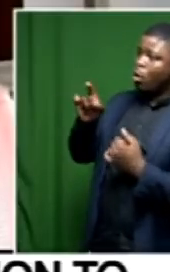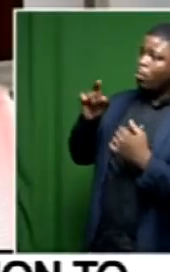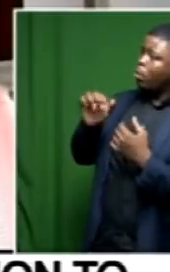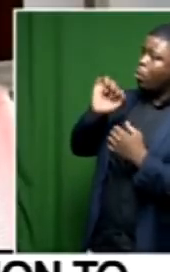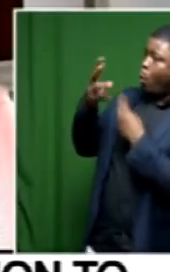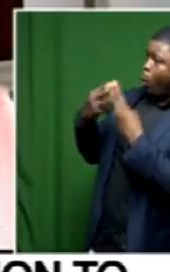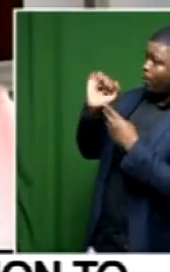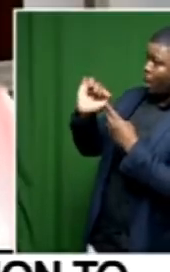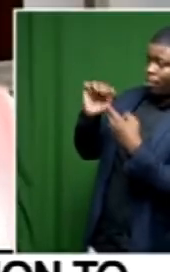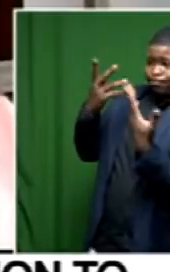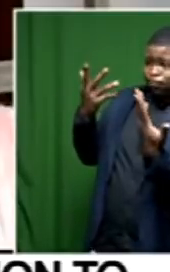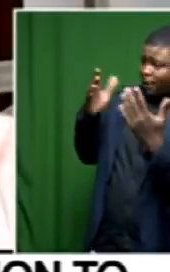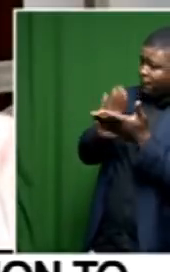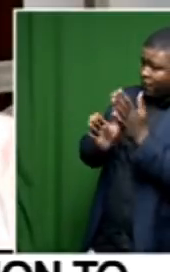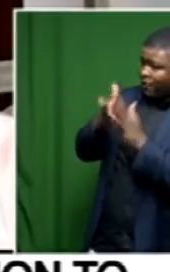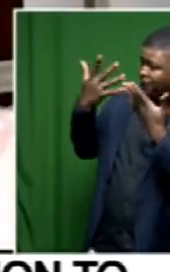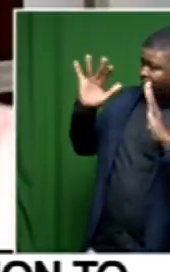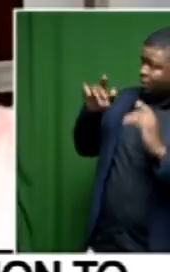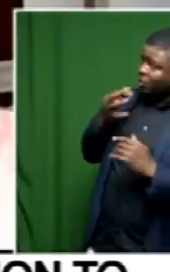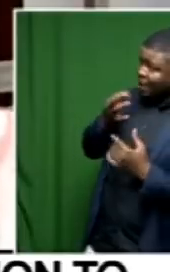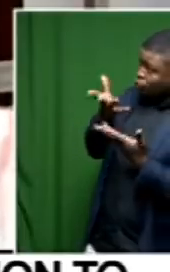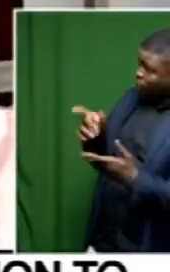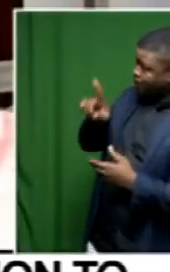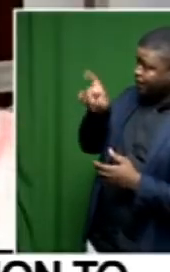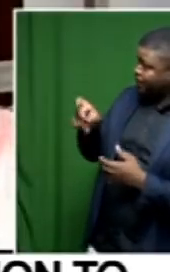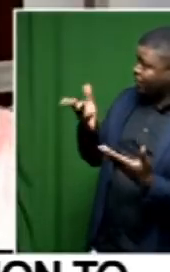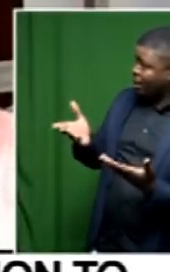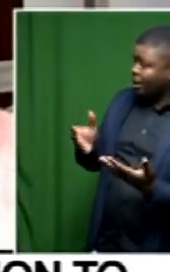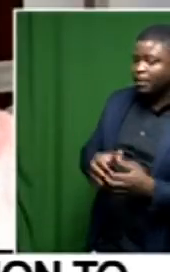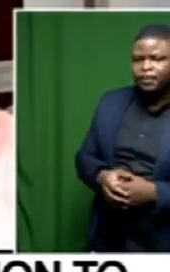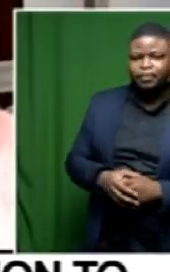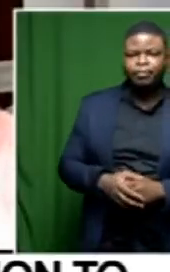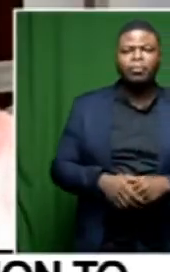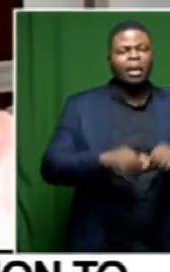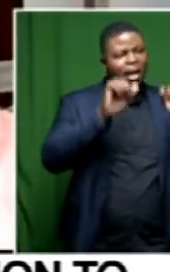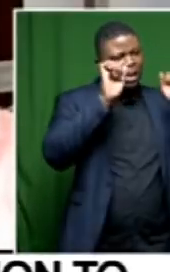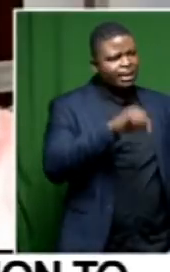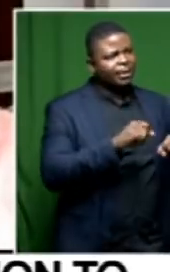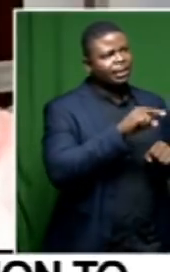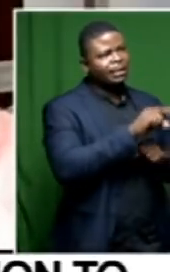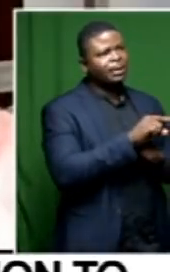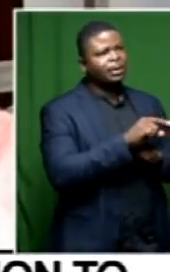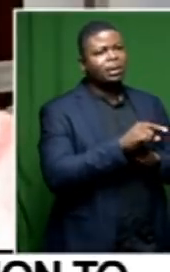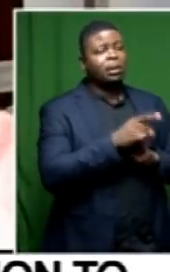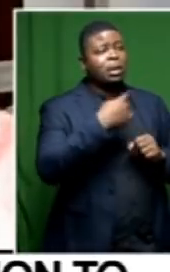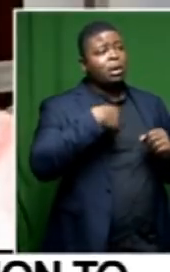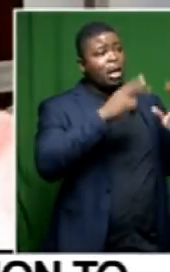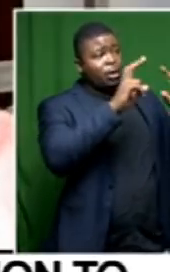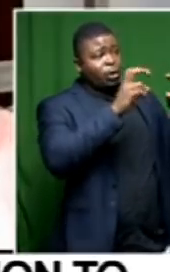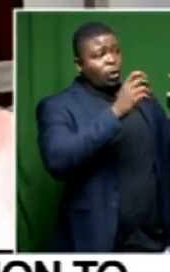this regard? Yes, Sakina, remember the issue that was brought to us was brought in relation to the